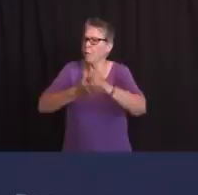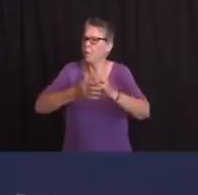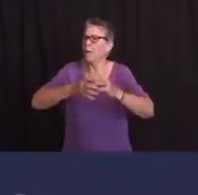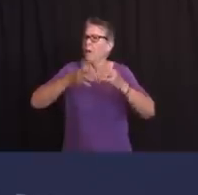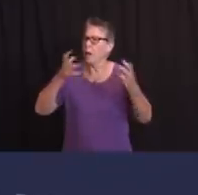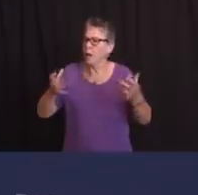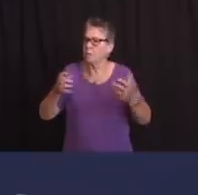doing an excellent job.